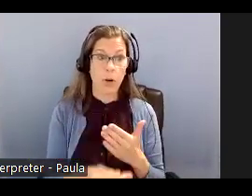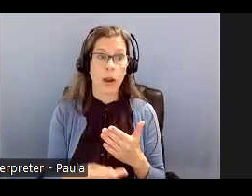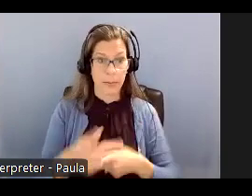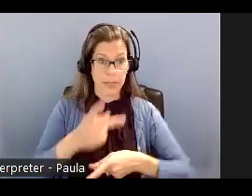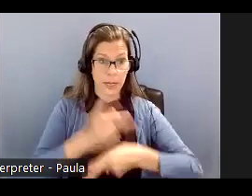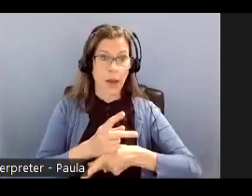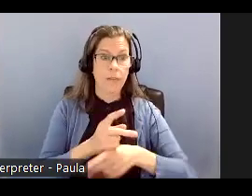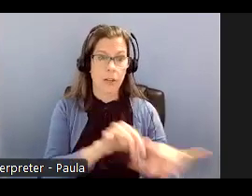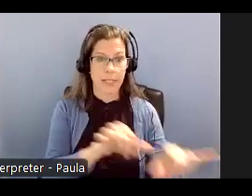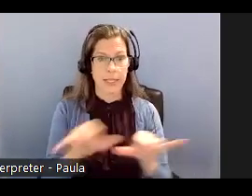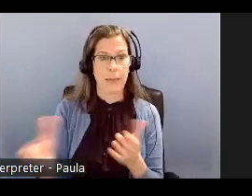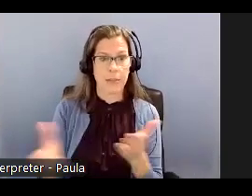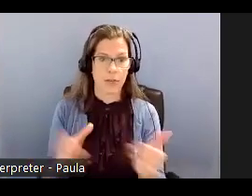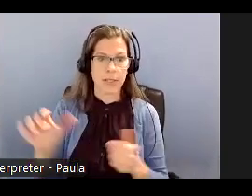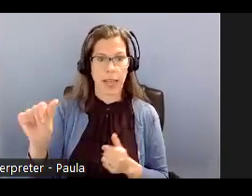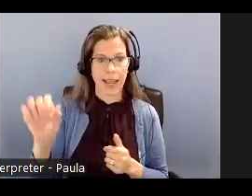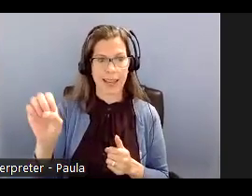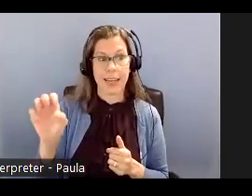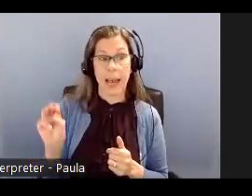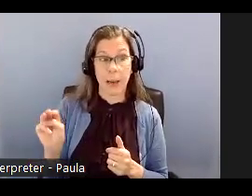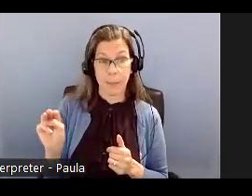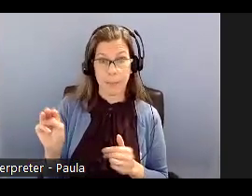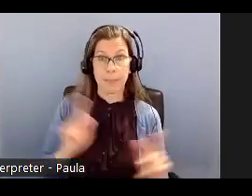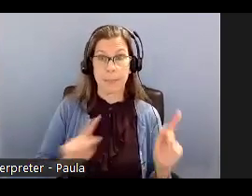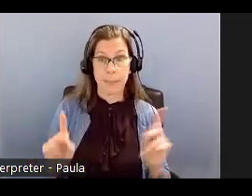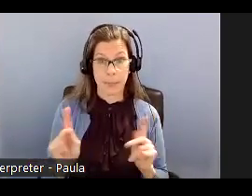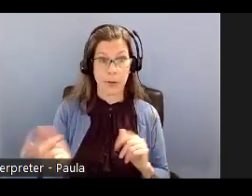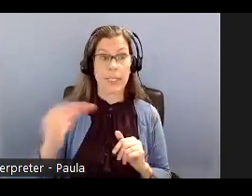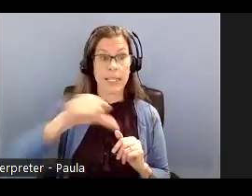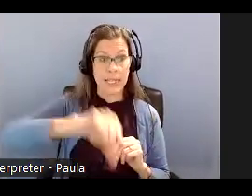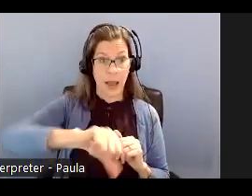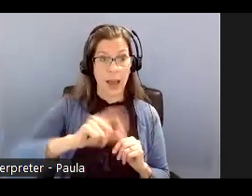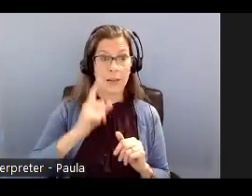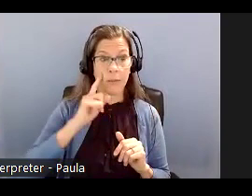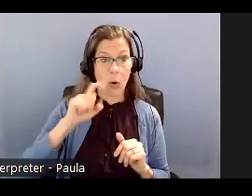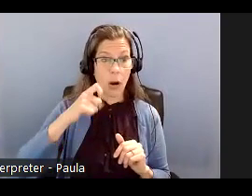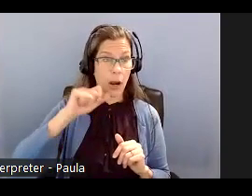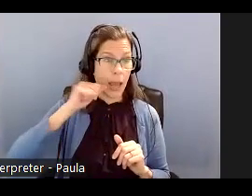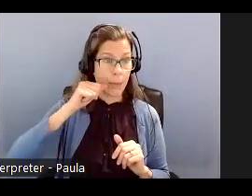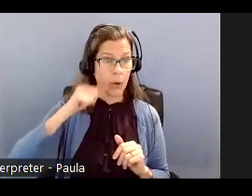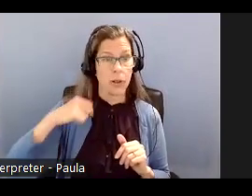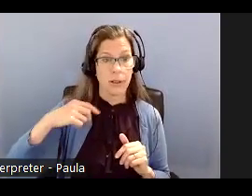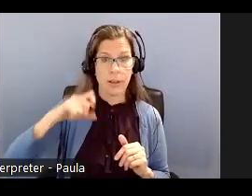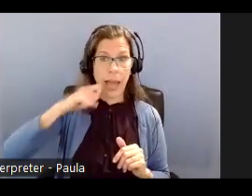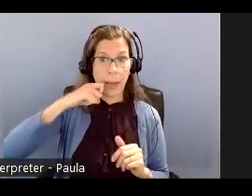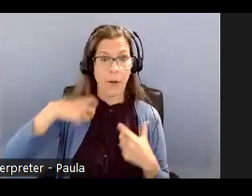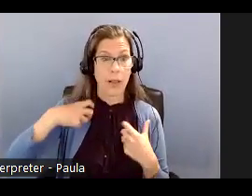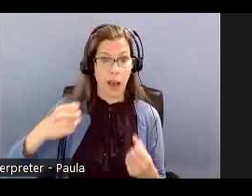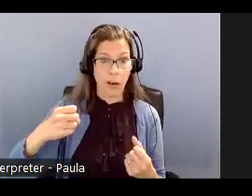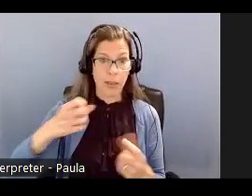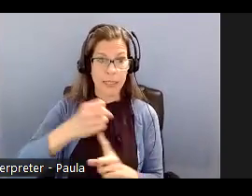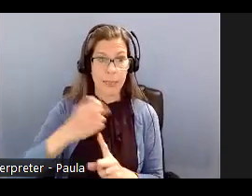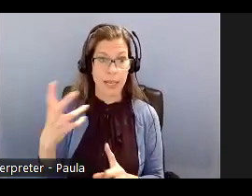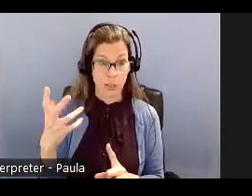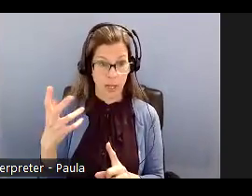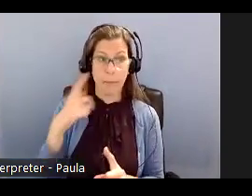same services as AEM. Individuals denied for Apple Health Expansion in Washington Health Plan Finder due